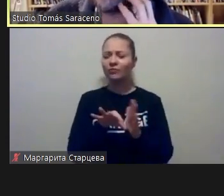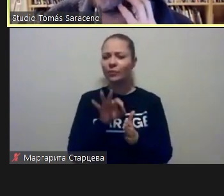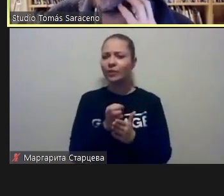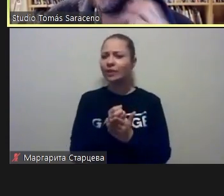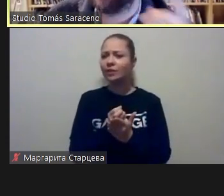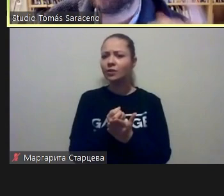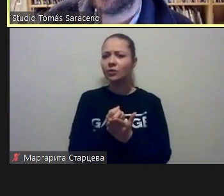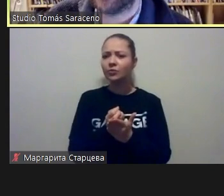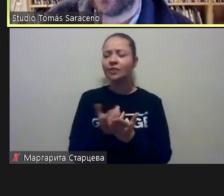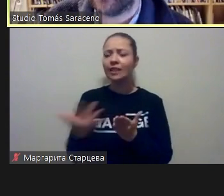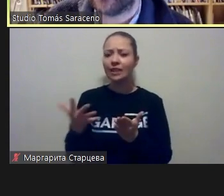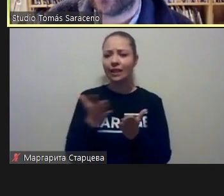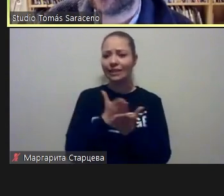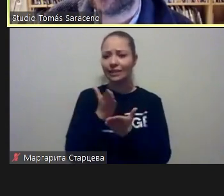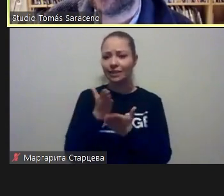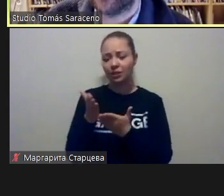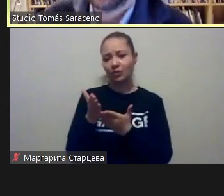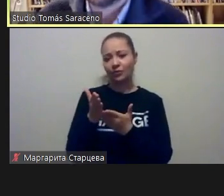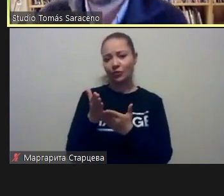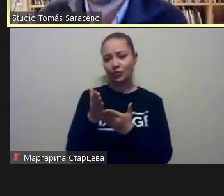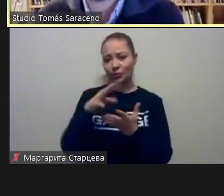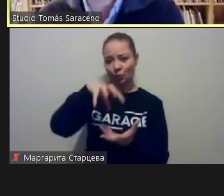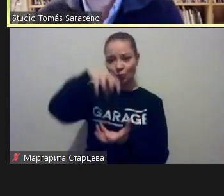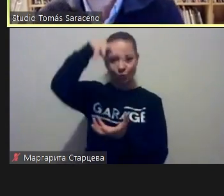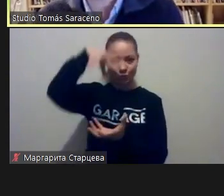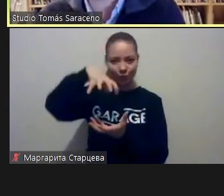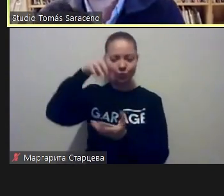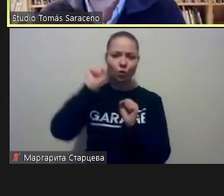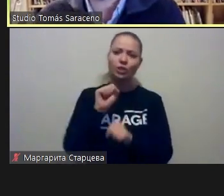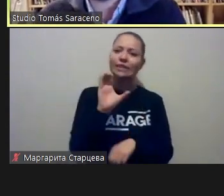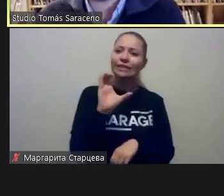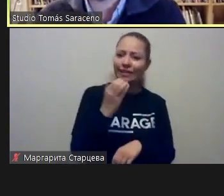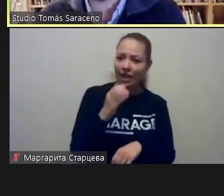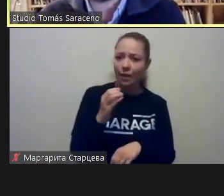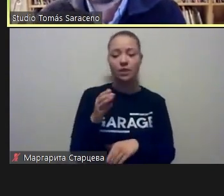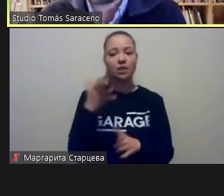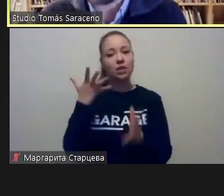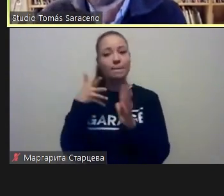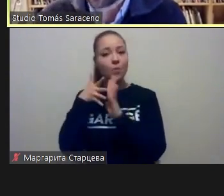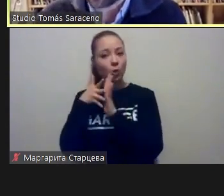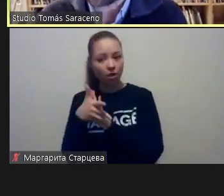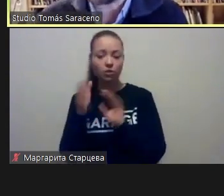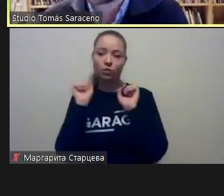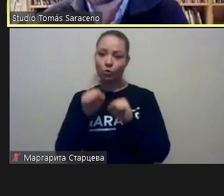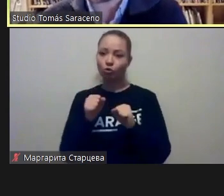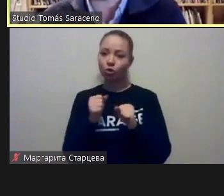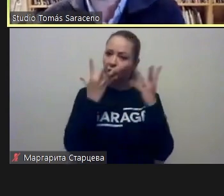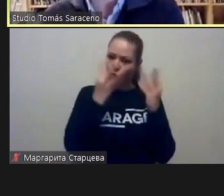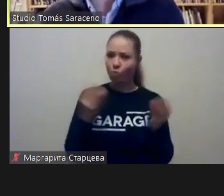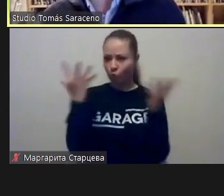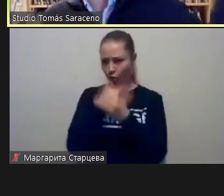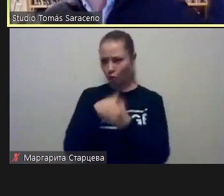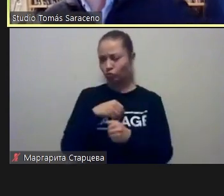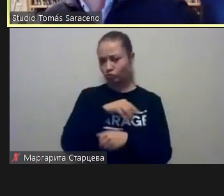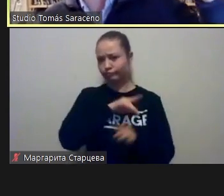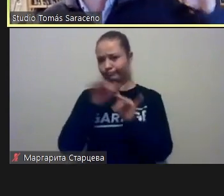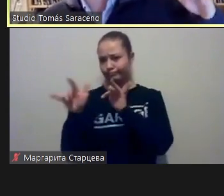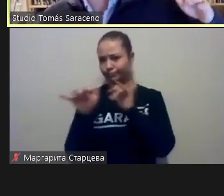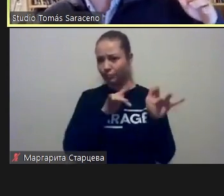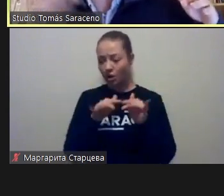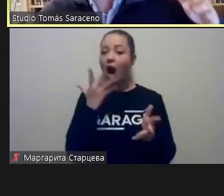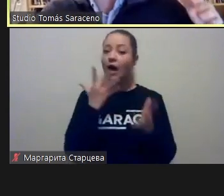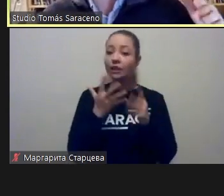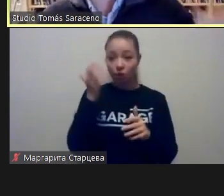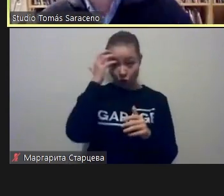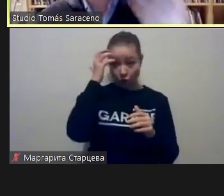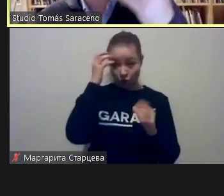fly day and night. If you get only during the, if it's black, every night you have to